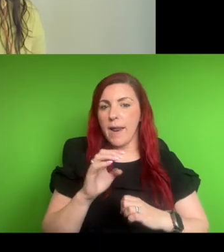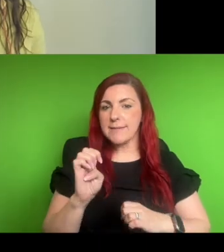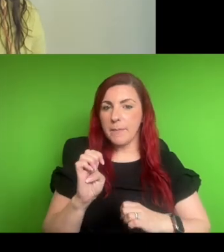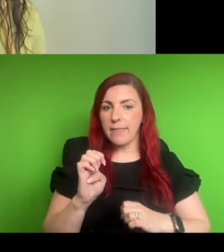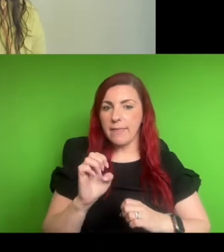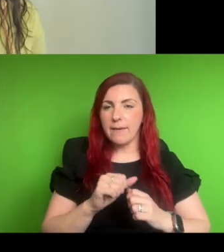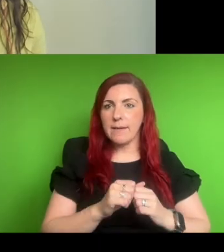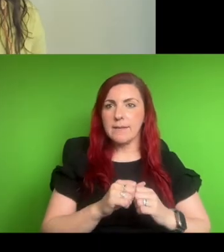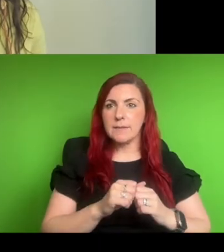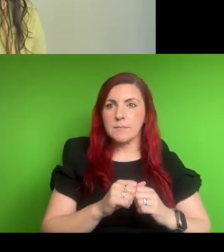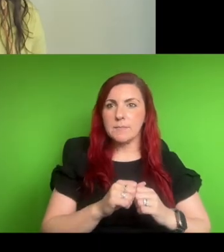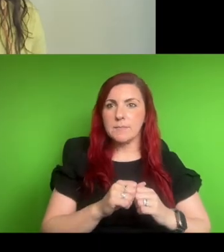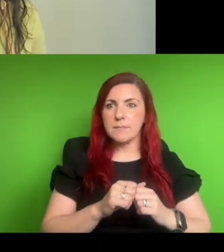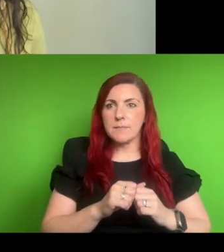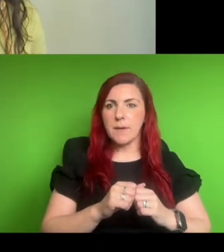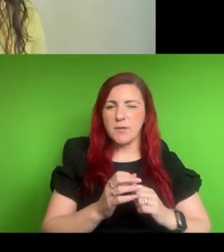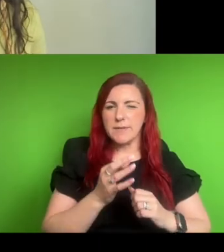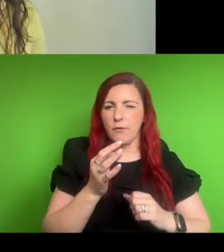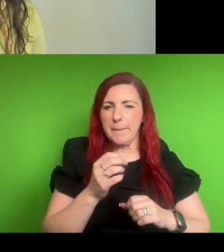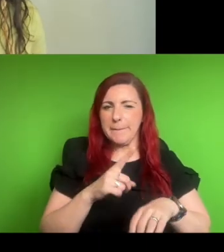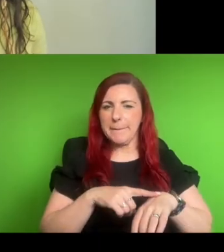So I'll give her a moment to appear.